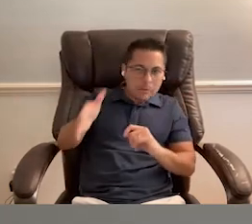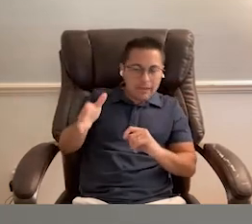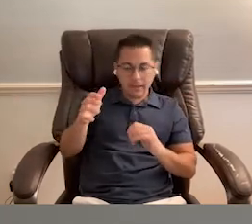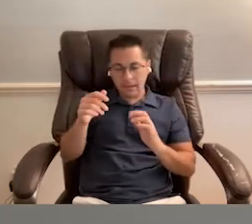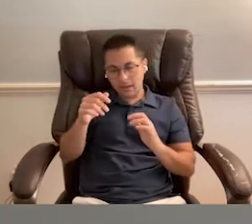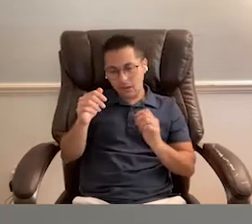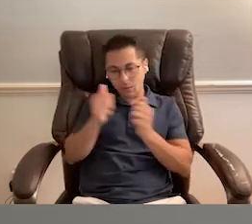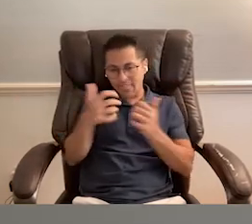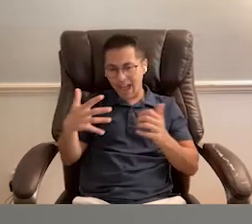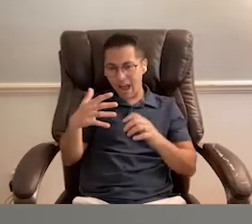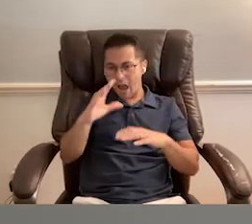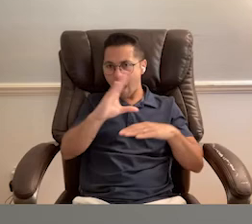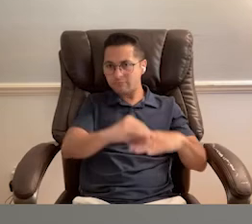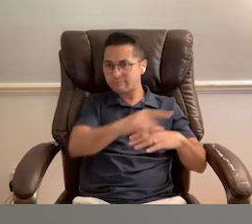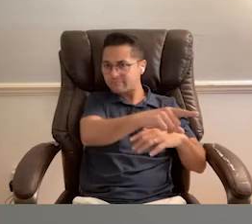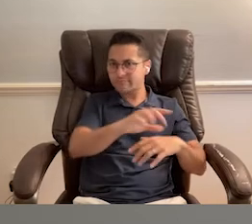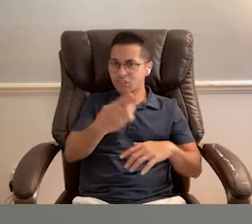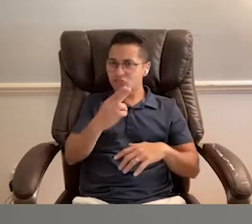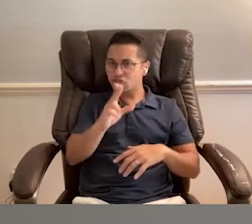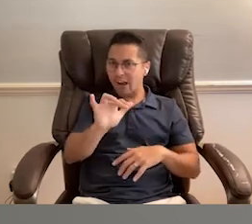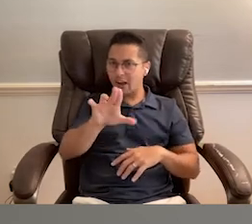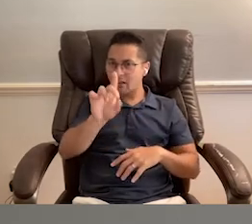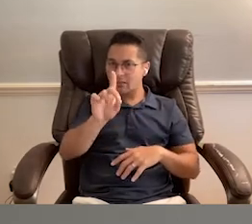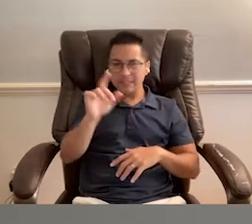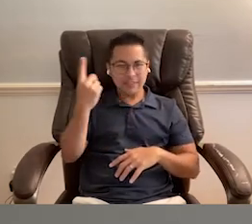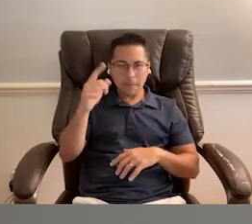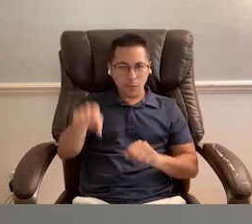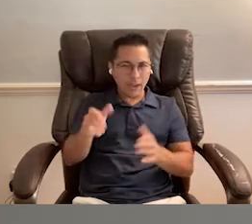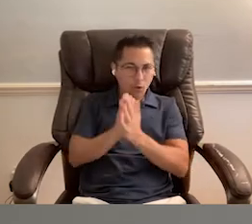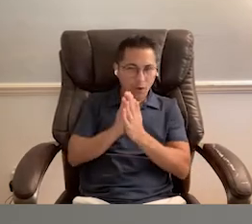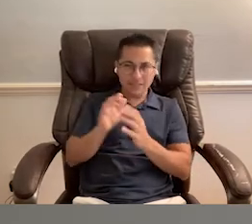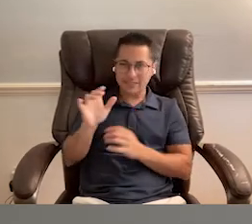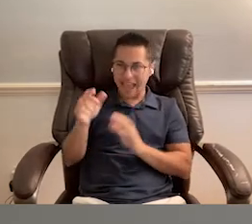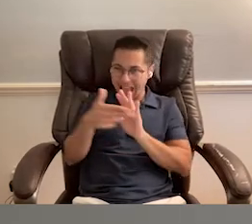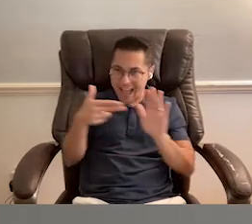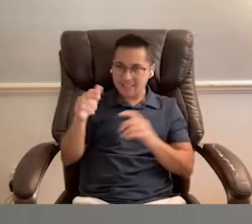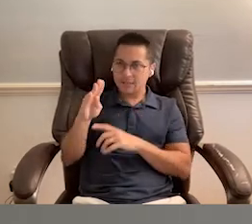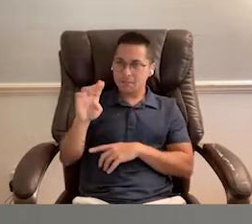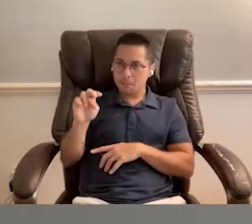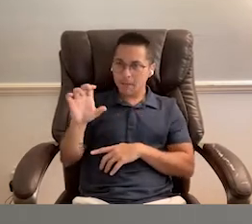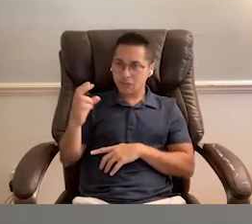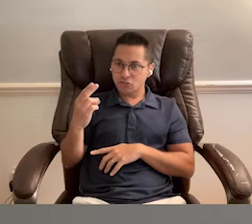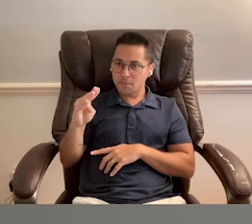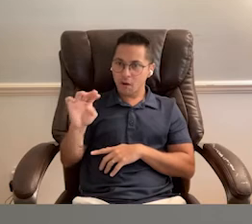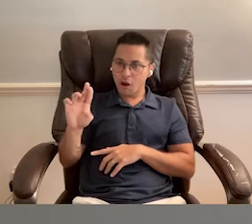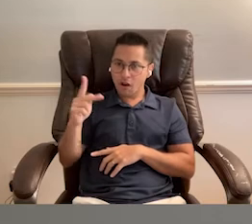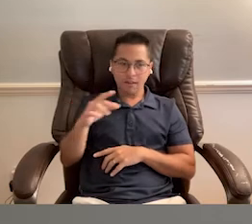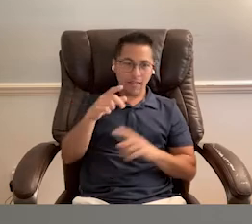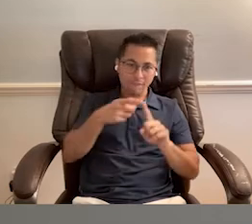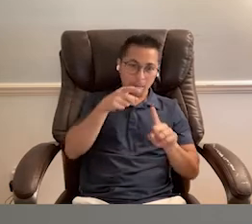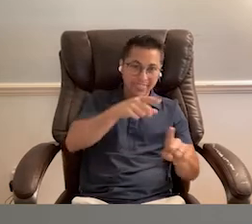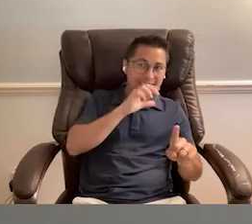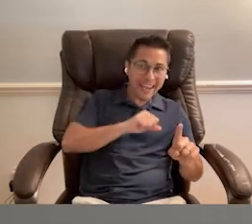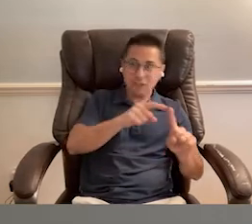stressing the child? Is there something that you can request like that as a benchmark, meaning, you know, like from this age to